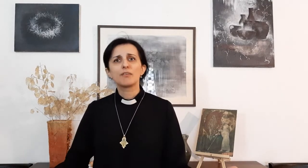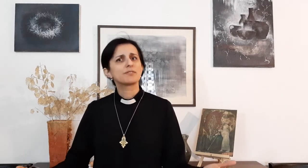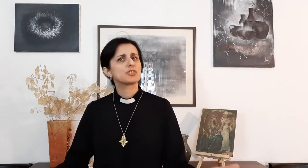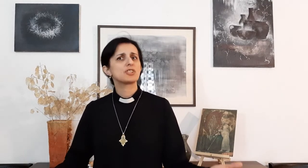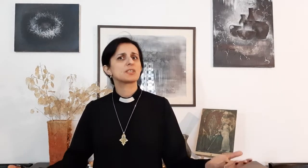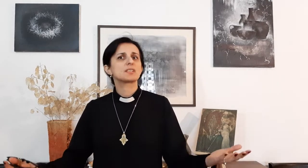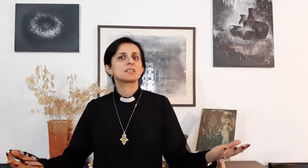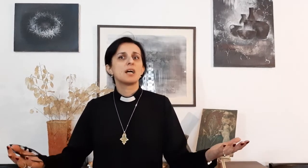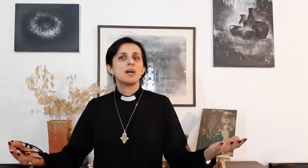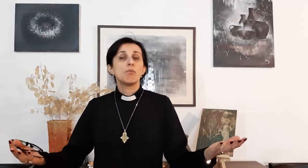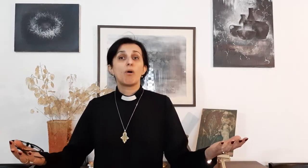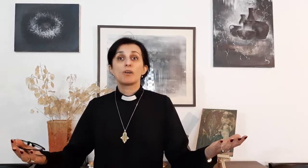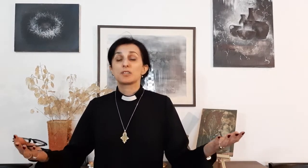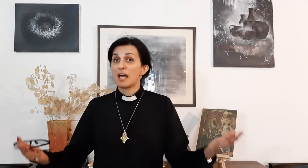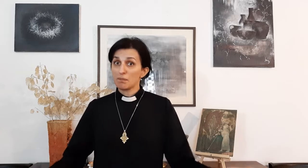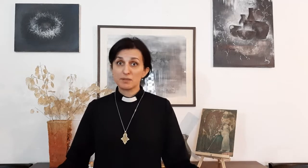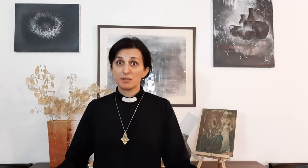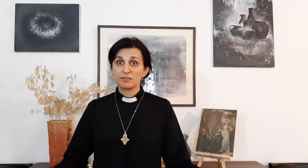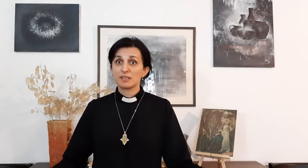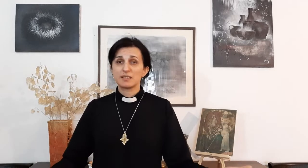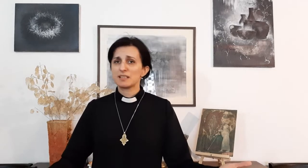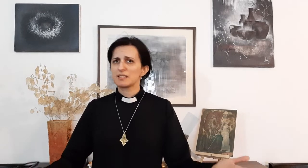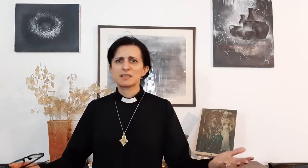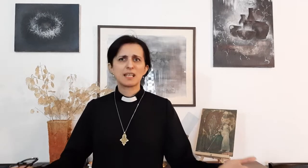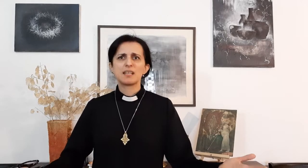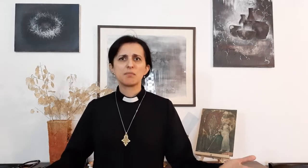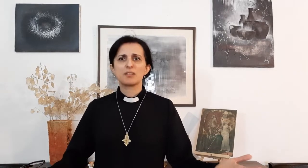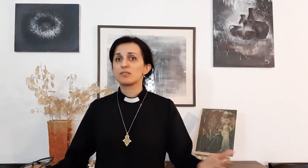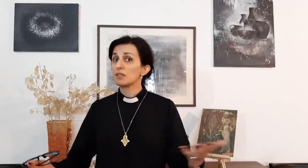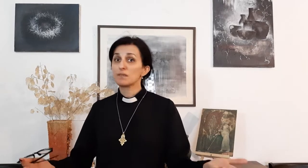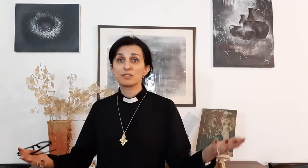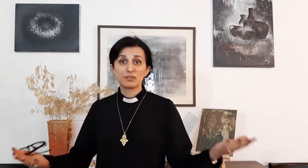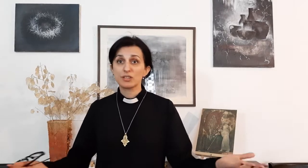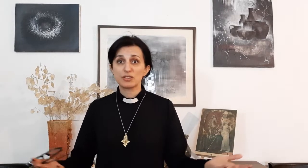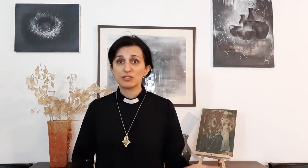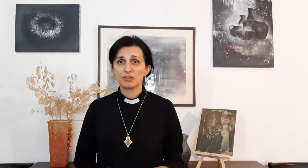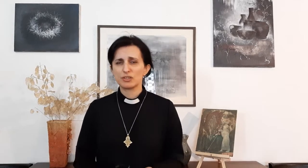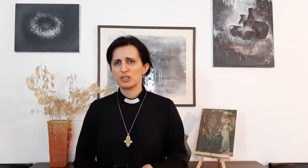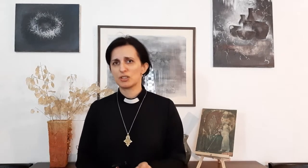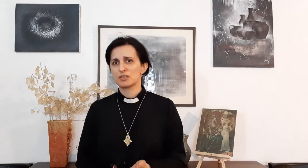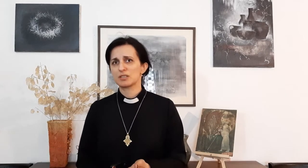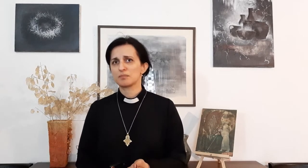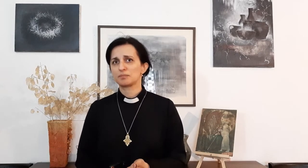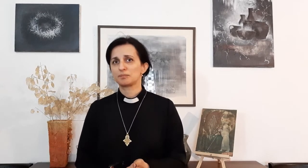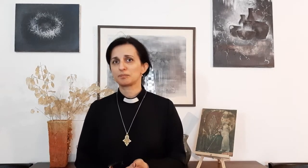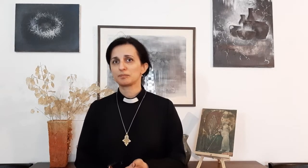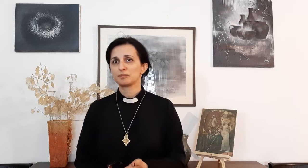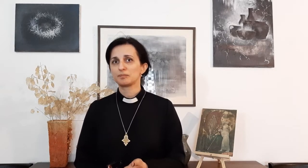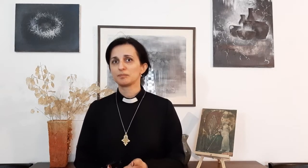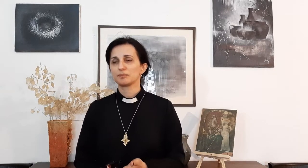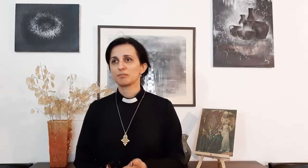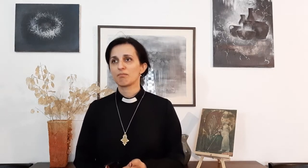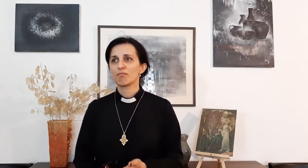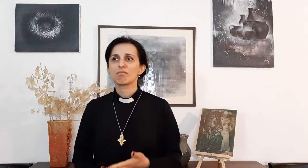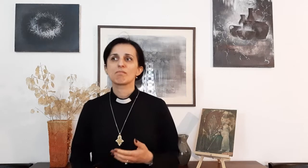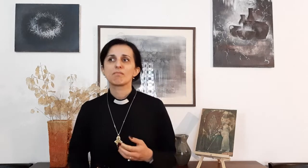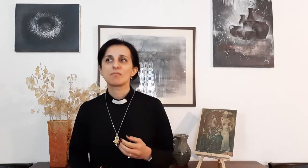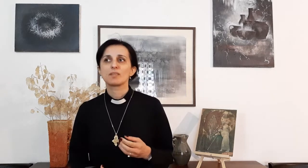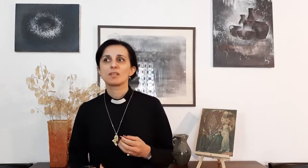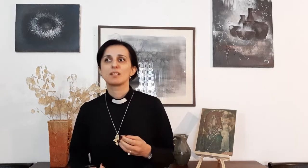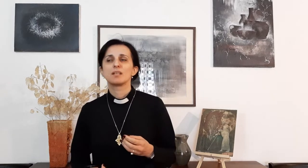understanding of Jesus was absolutely the same in different Christian traditions.